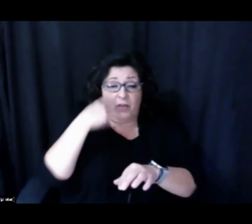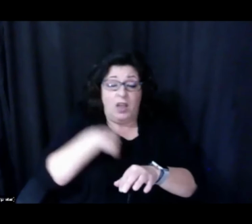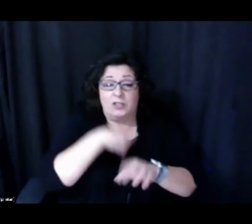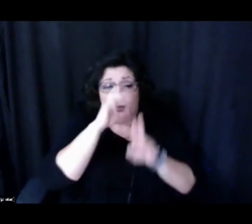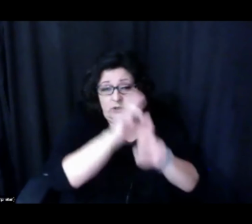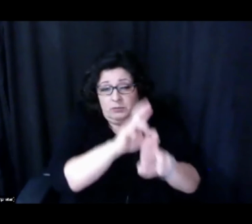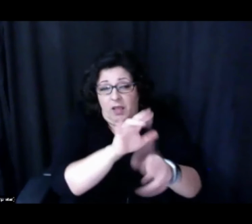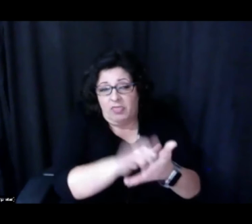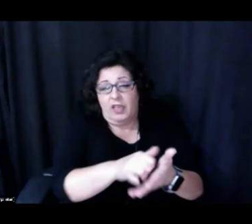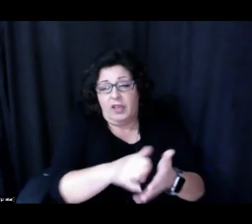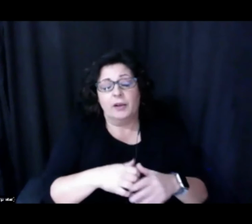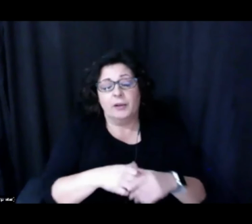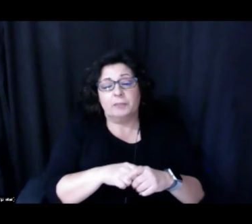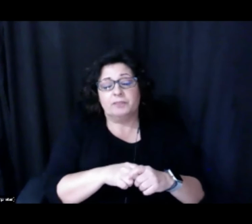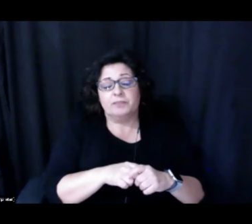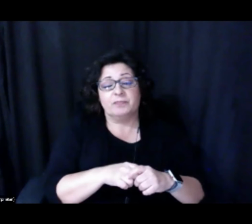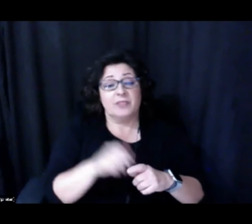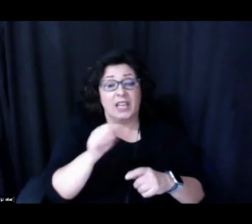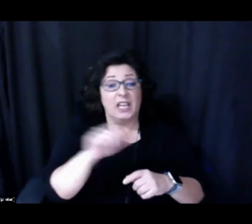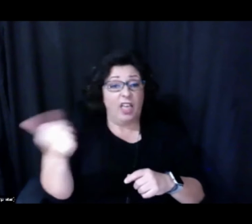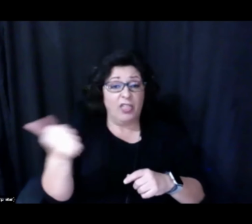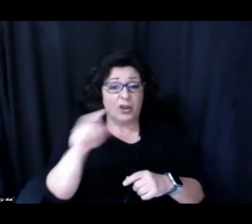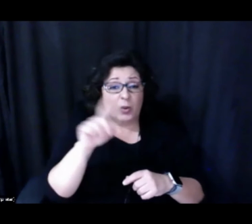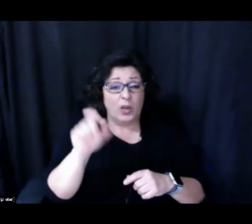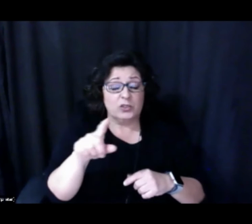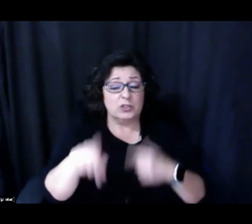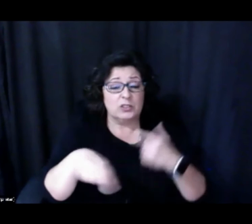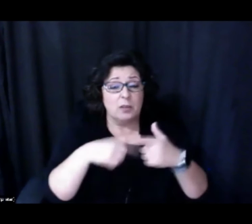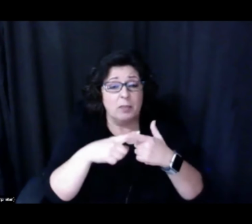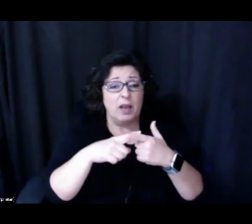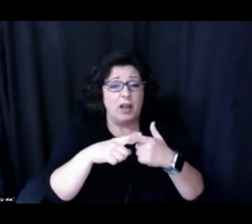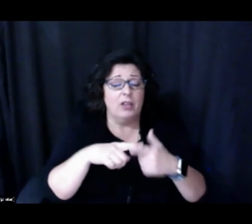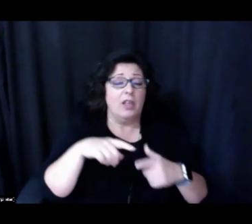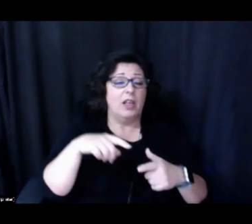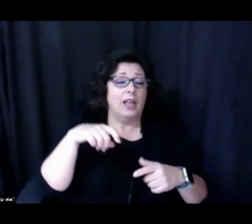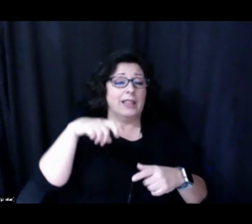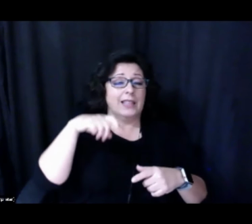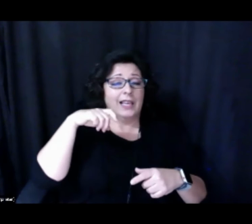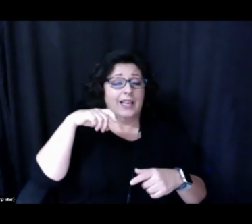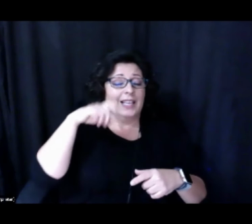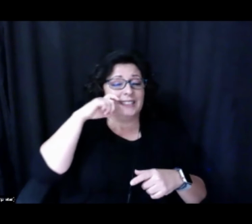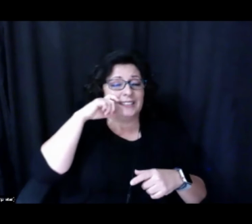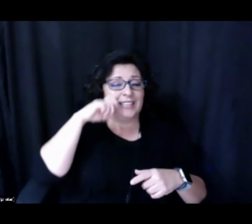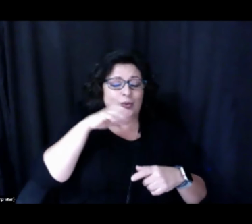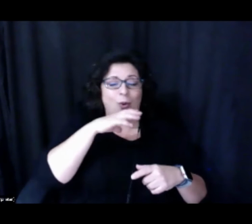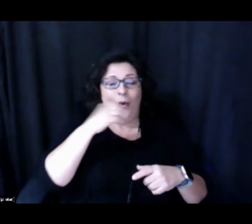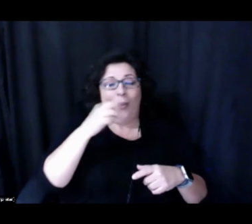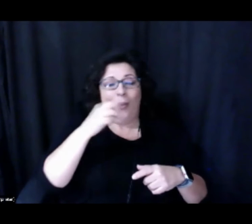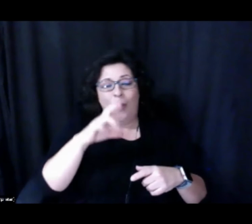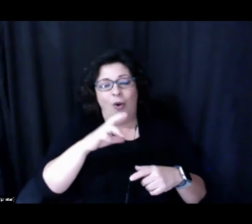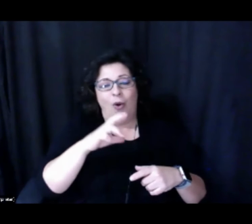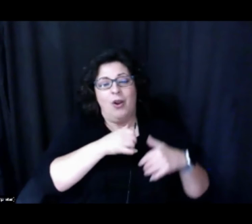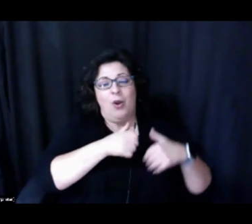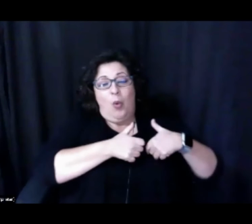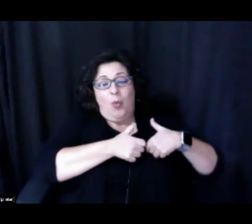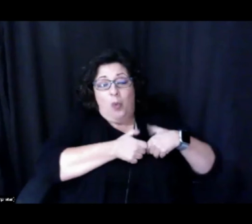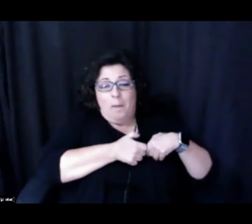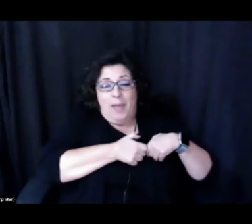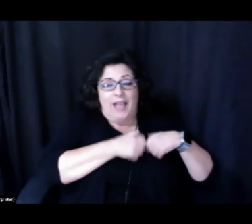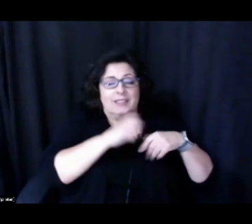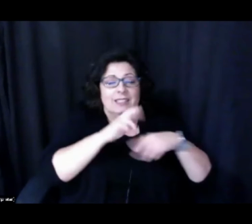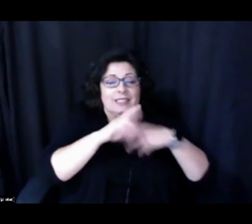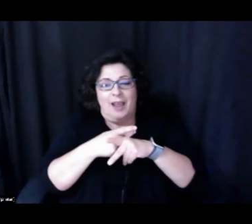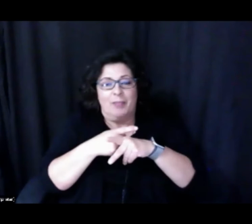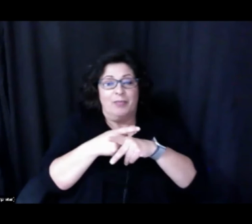that. Any other questions about the sexual or romantic orientation or any of the terms on the screen